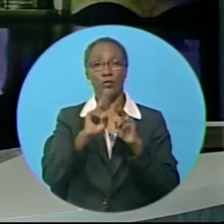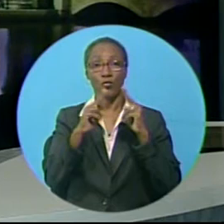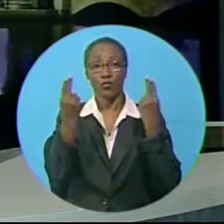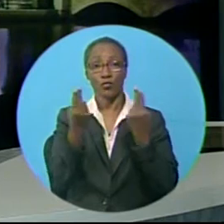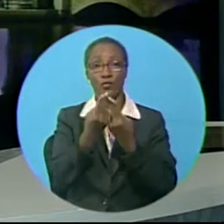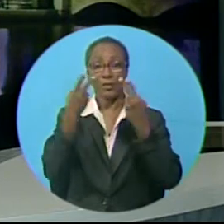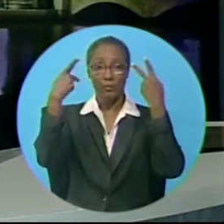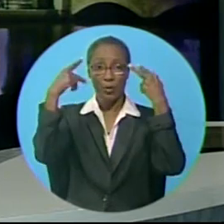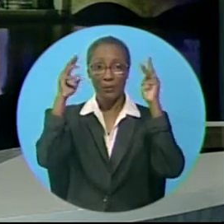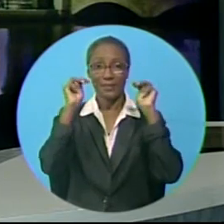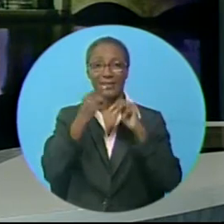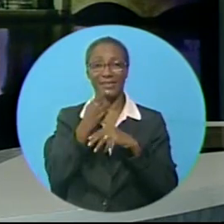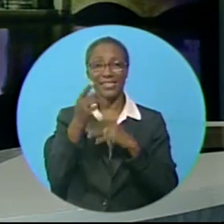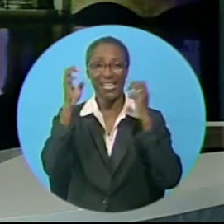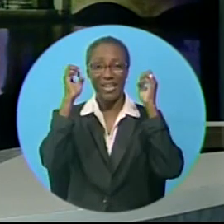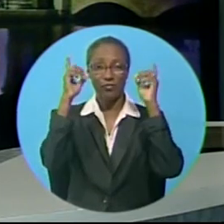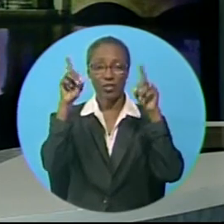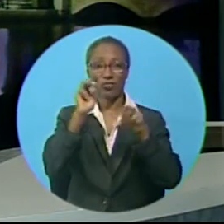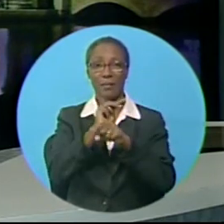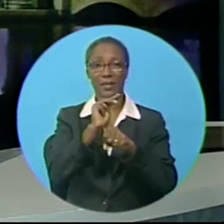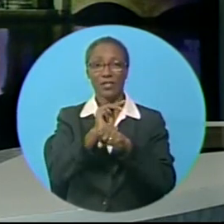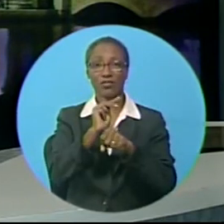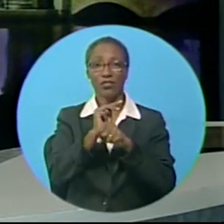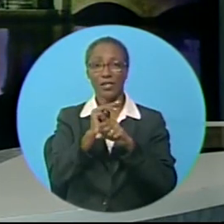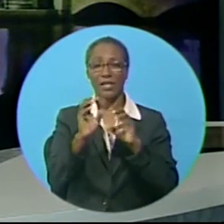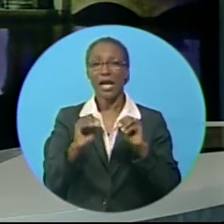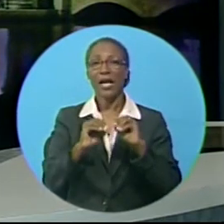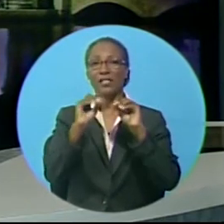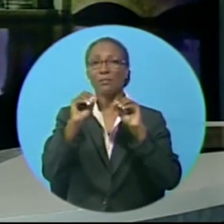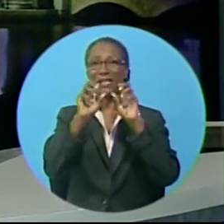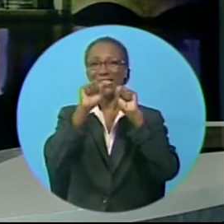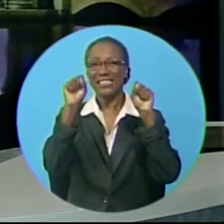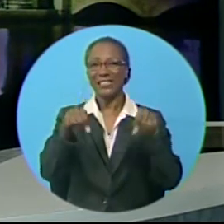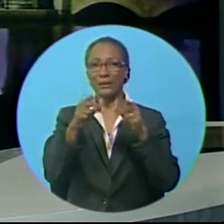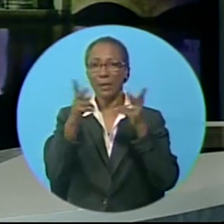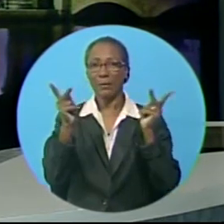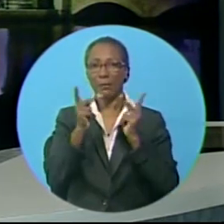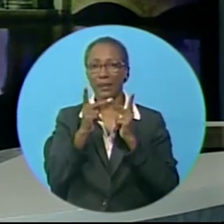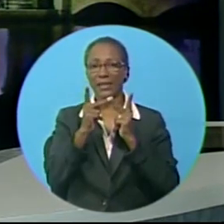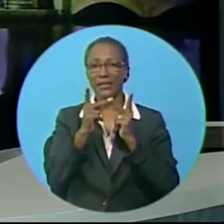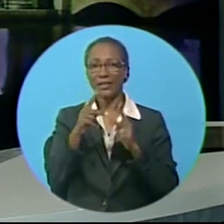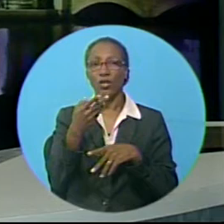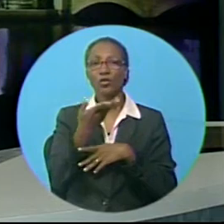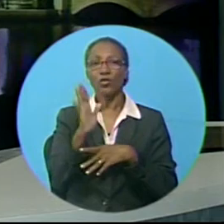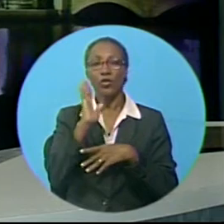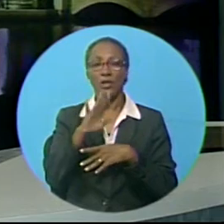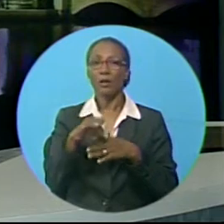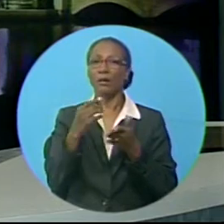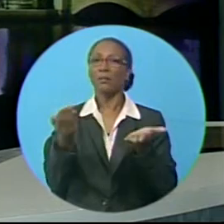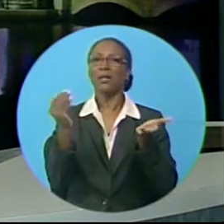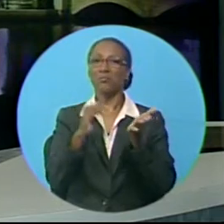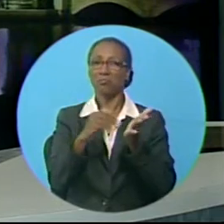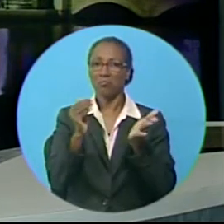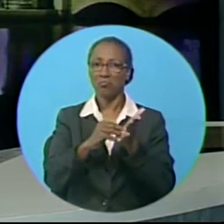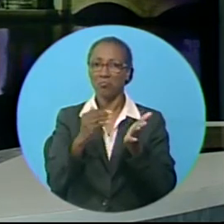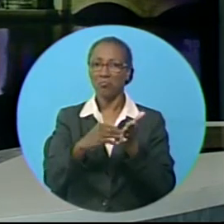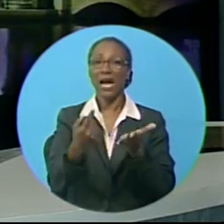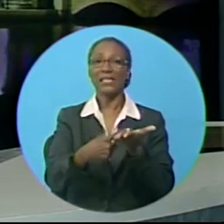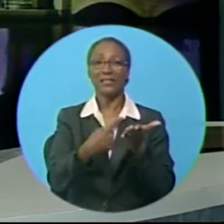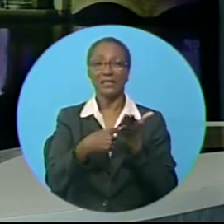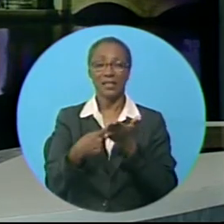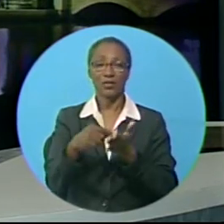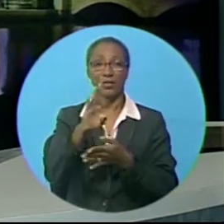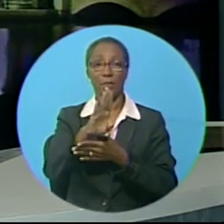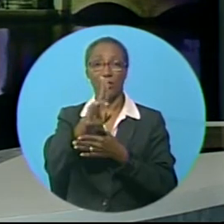that the Education Ministry has put a system in place to meet with the unions so there could be some regular consultation. The BUT President says they